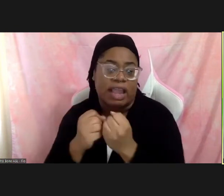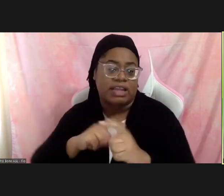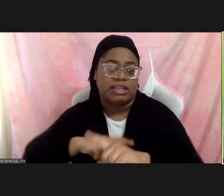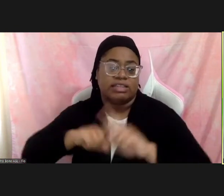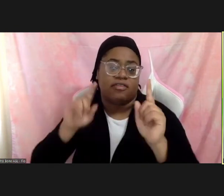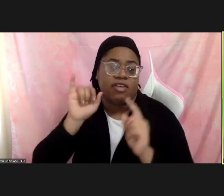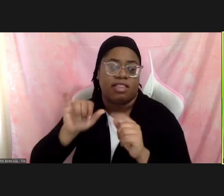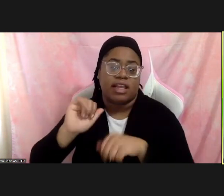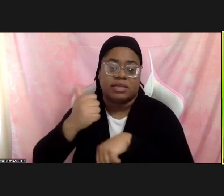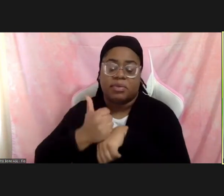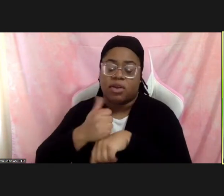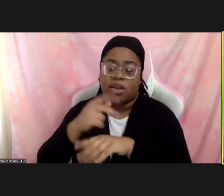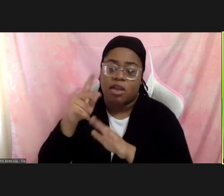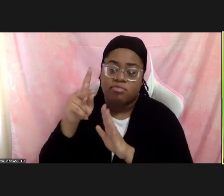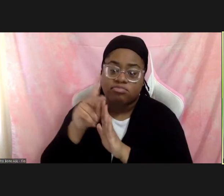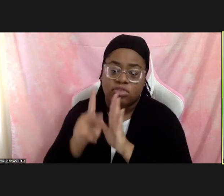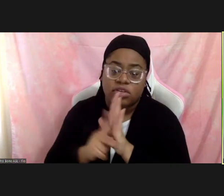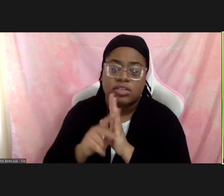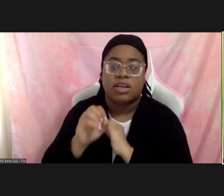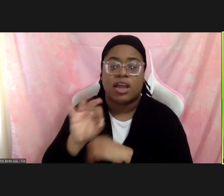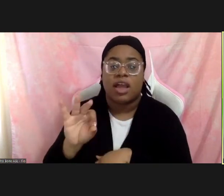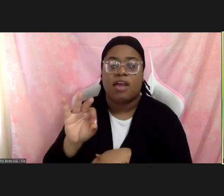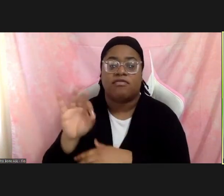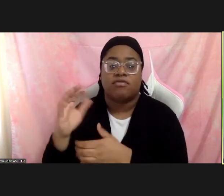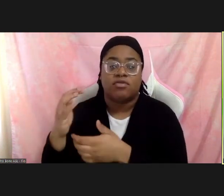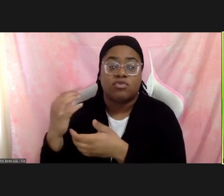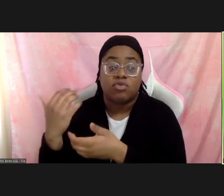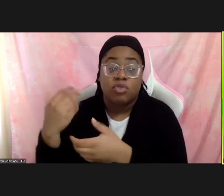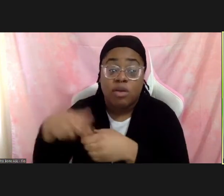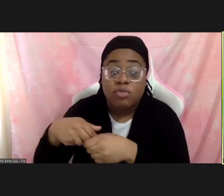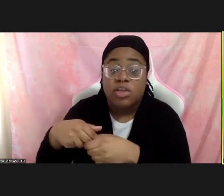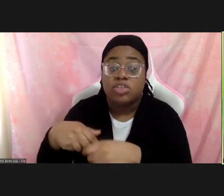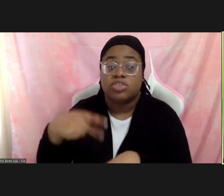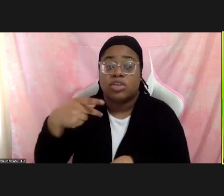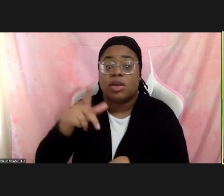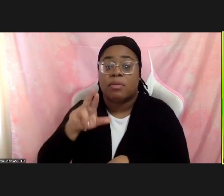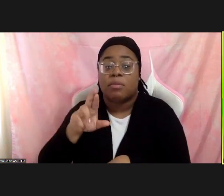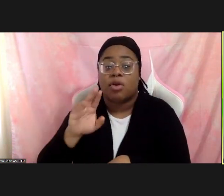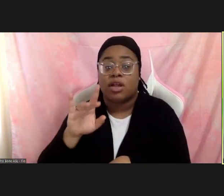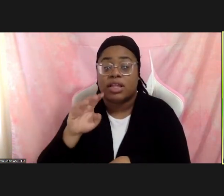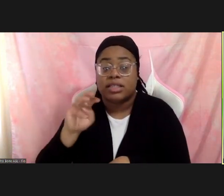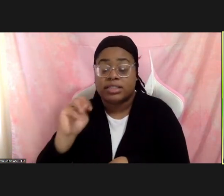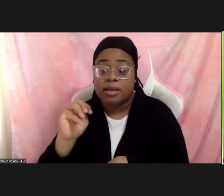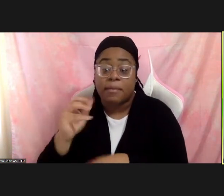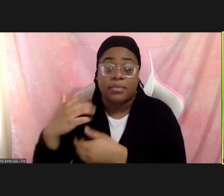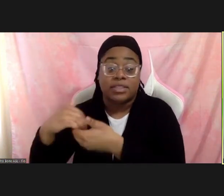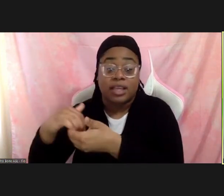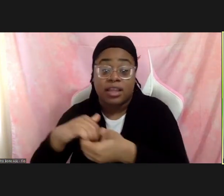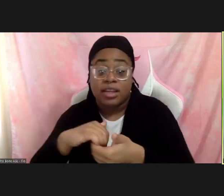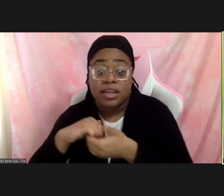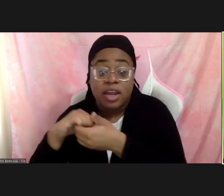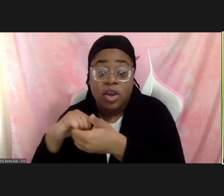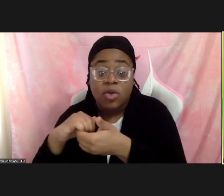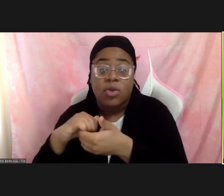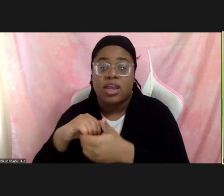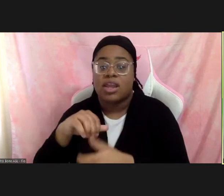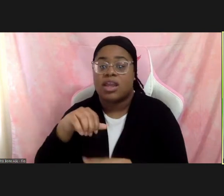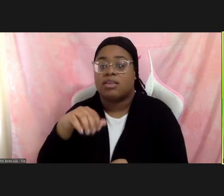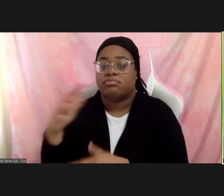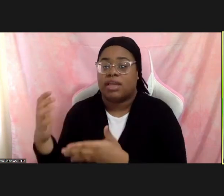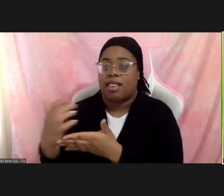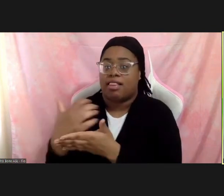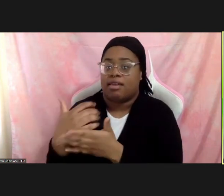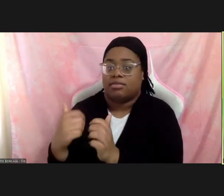cooperation, pluralism, solidarity, collective stewardship, and regeneration, I